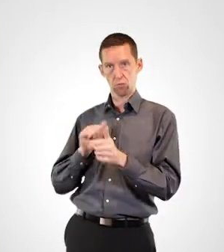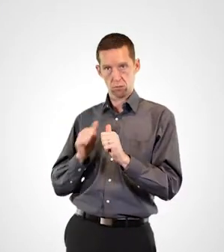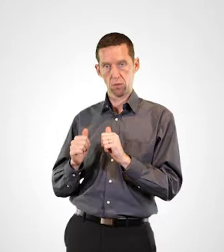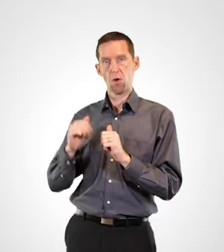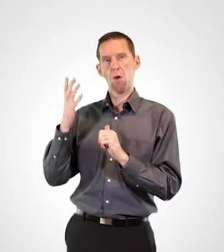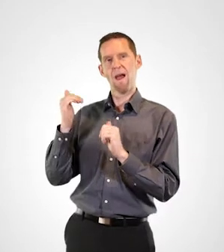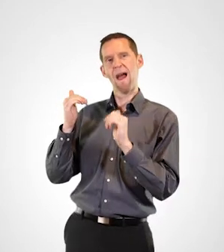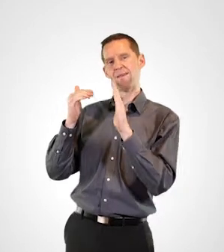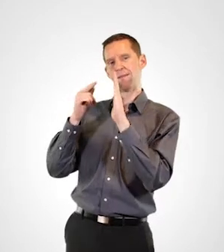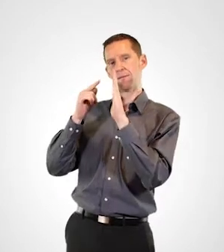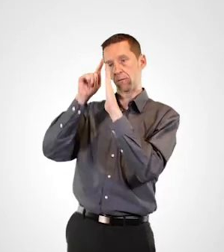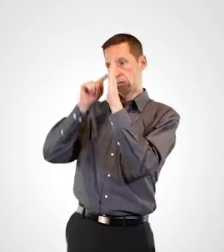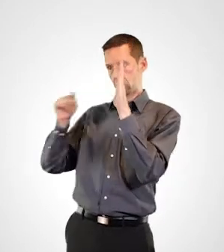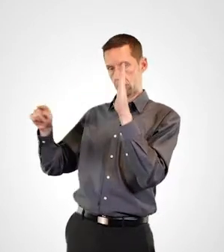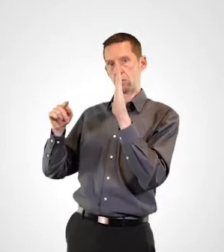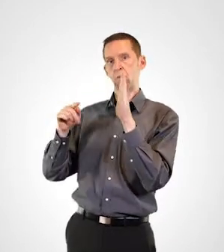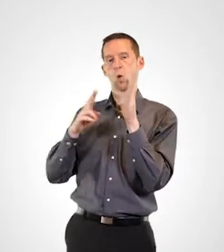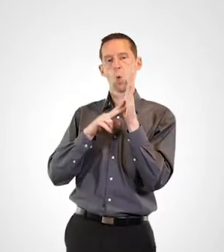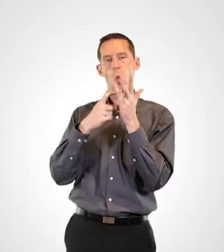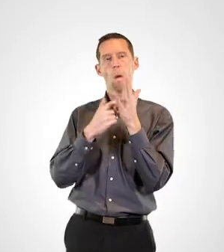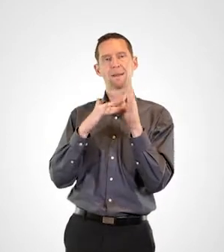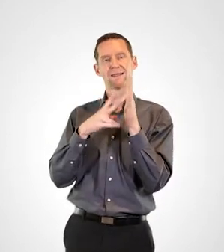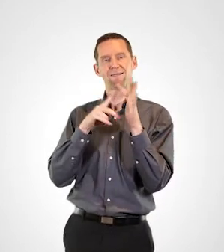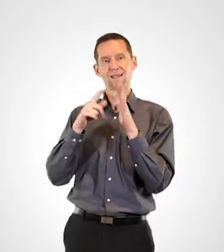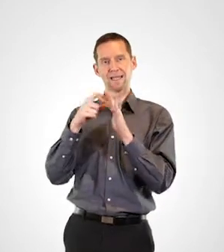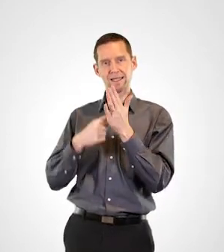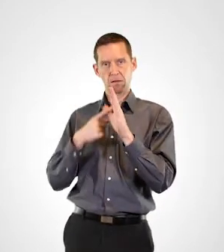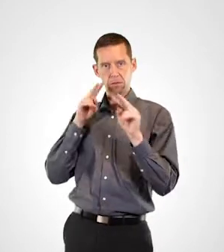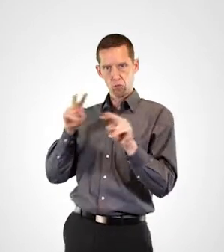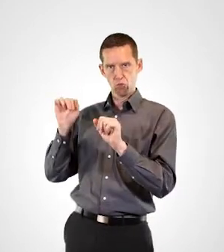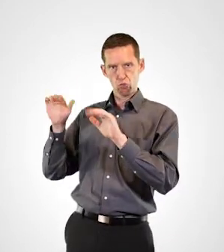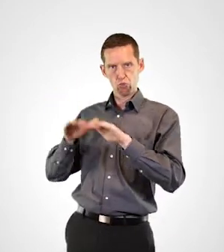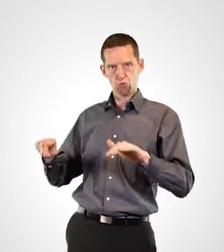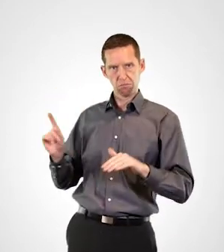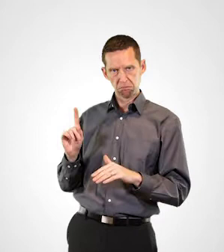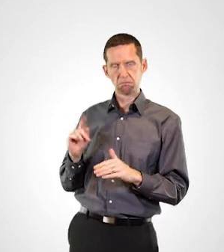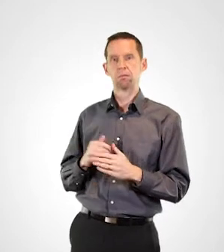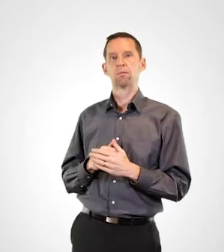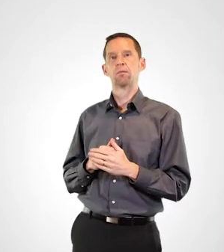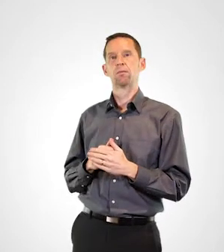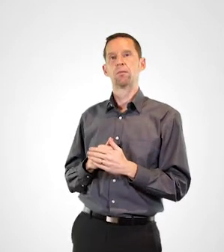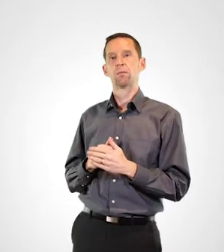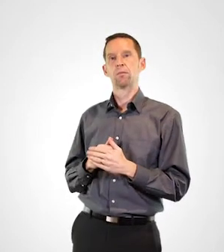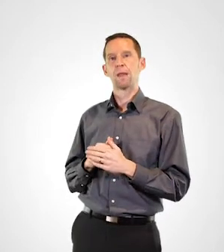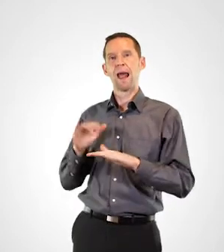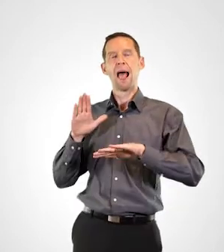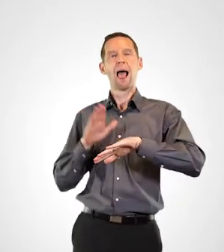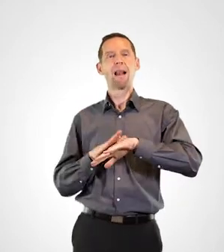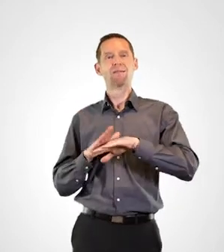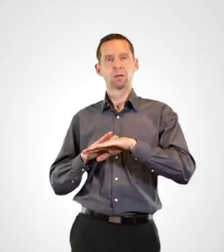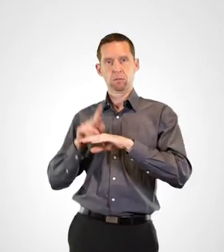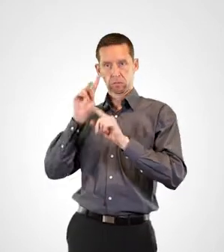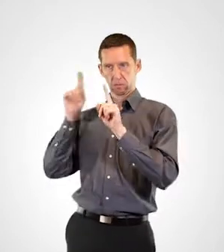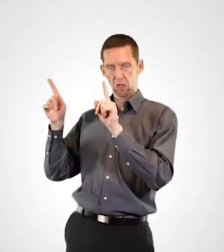is the normative data, and we see how our children are doing. And we have a number, if you look at sort of the little grouping on the left there, we have a